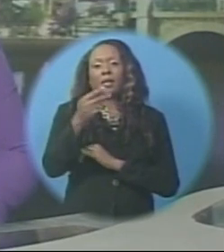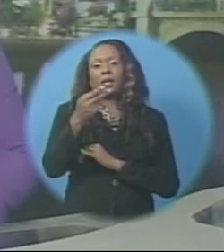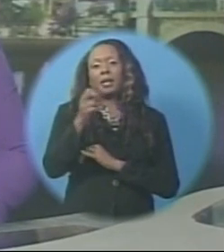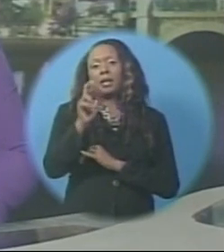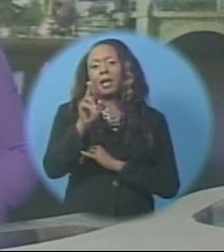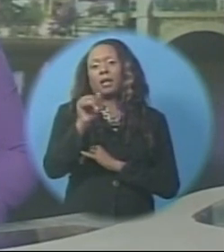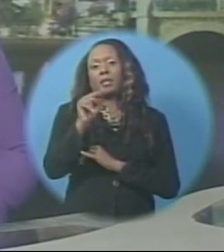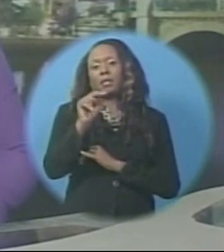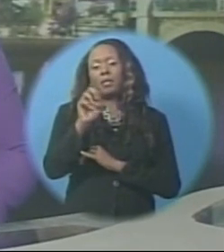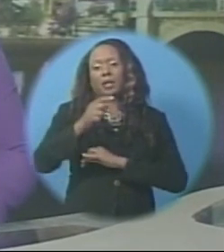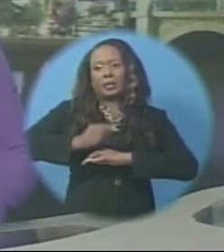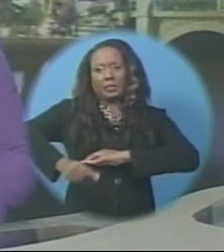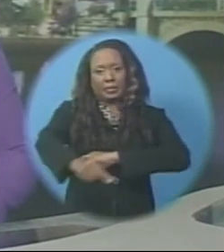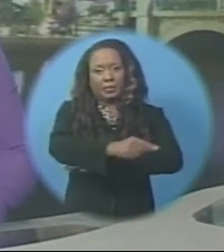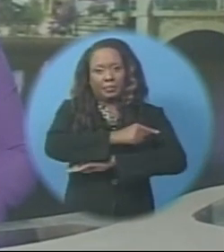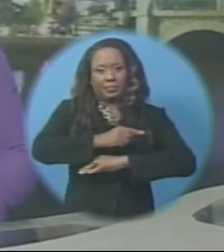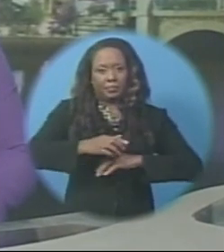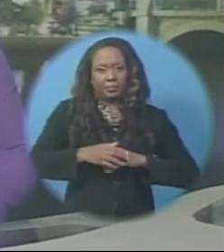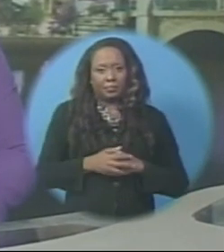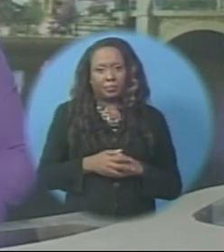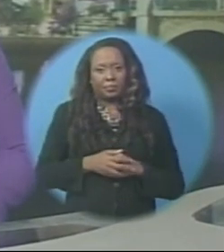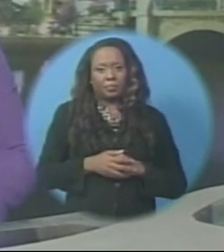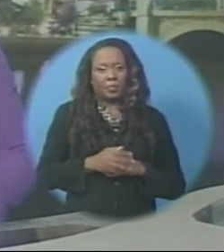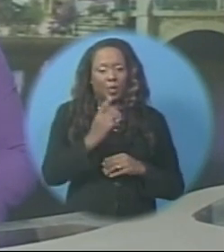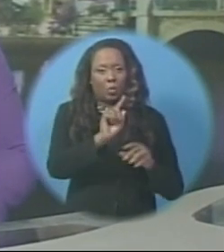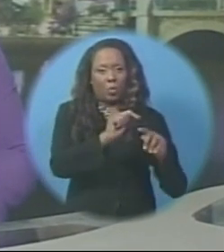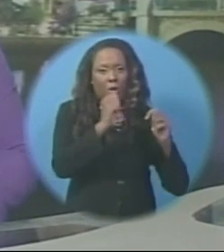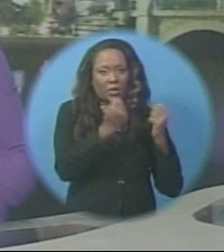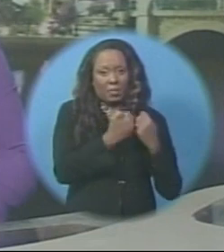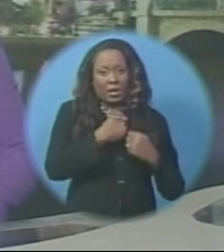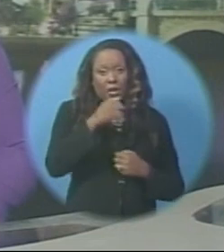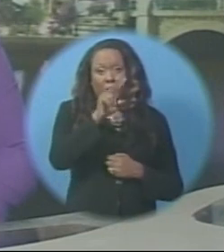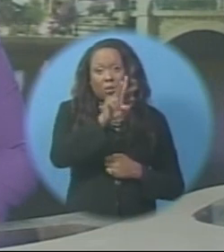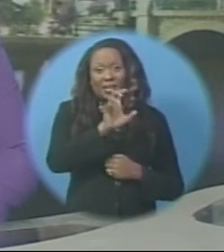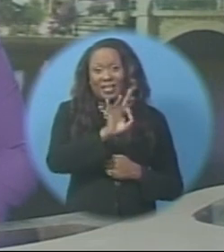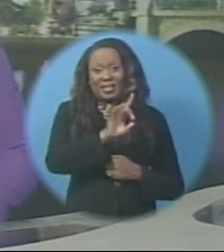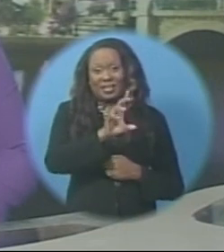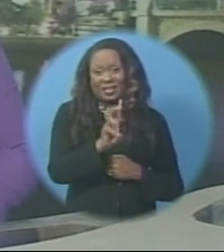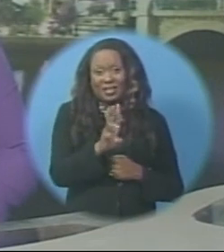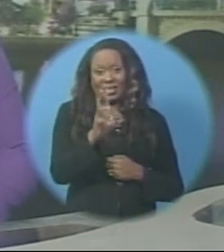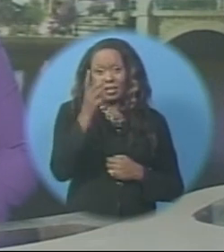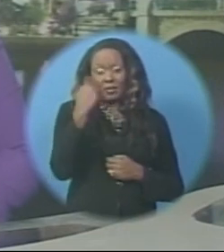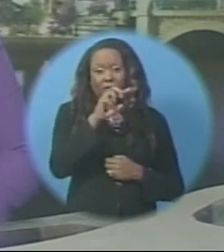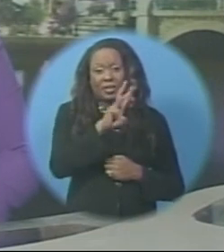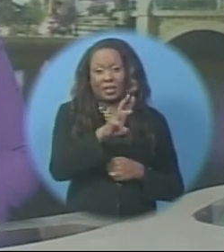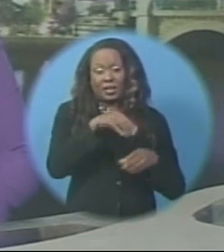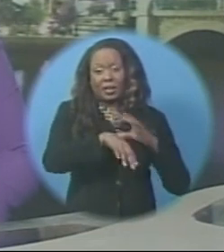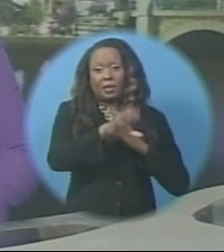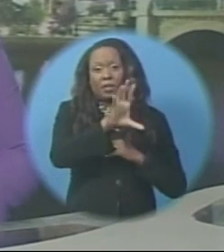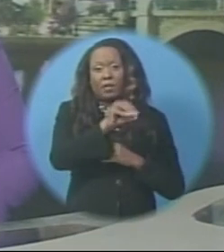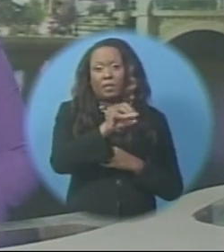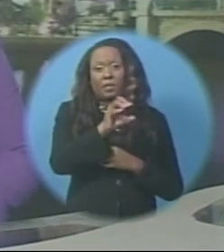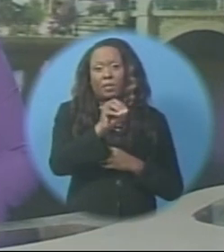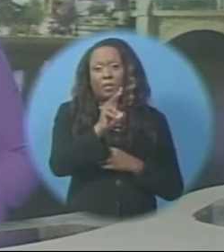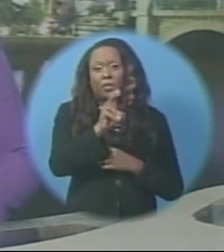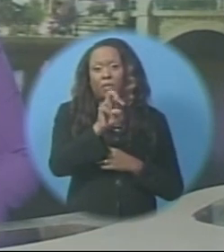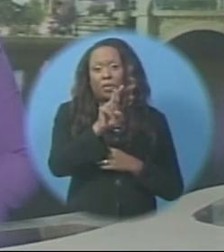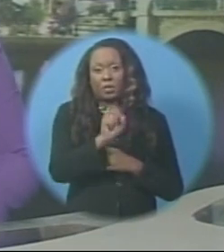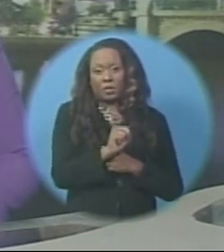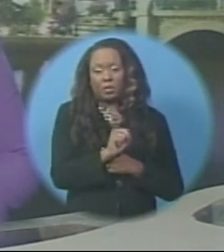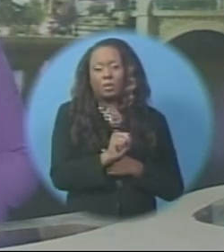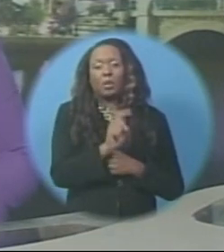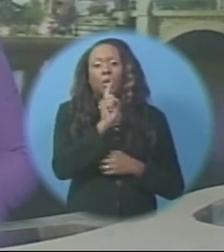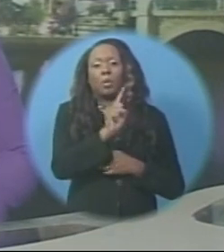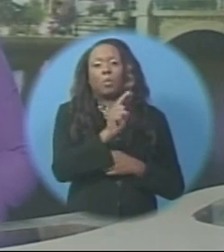Batting first, Holders 11 posted a score of 286 off their 50 overs. Zachary McCaskey